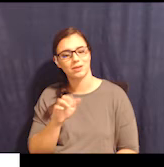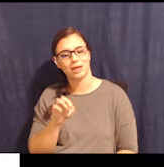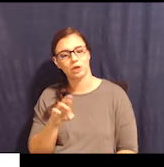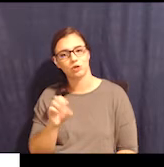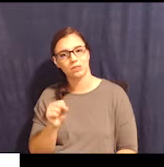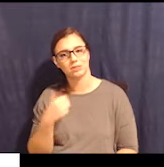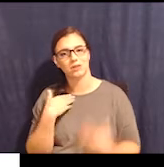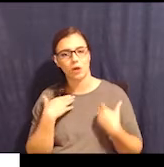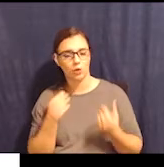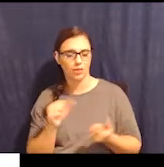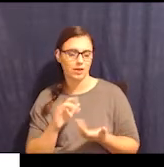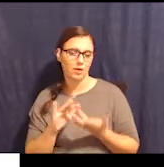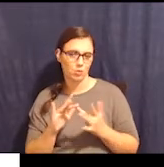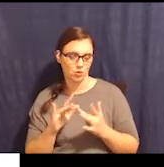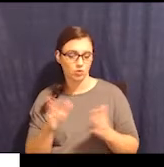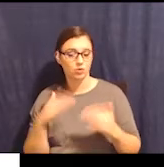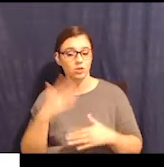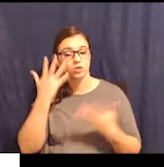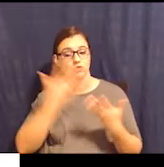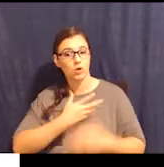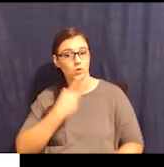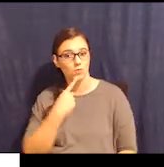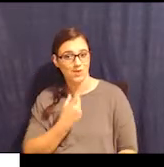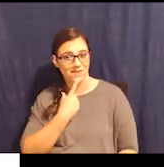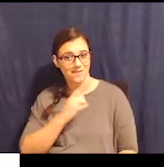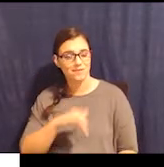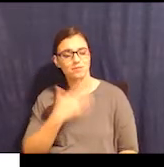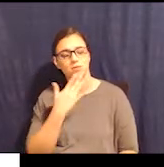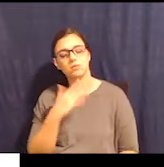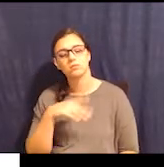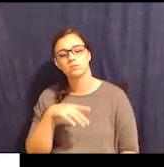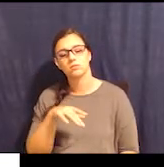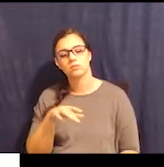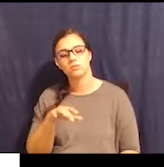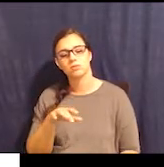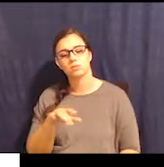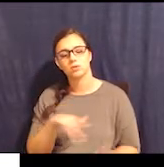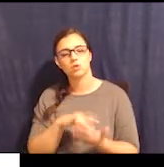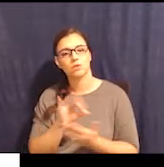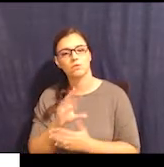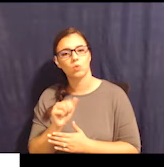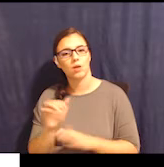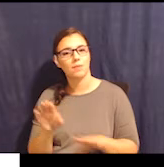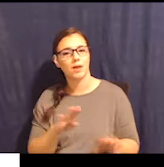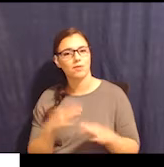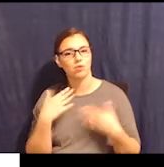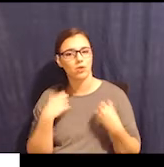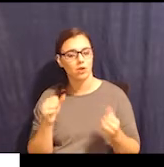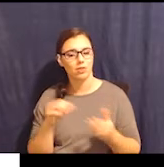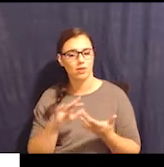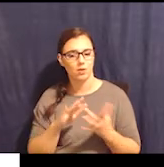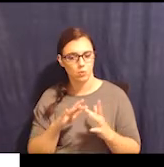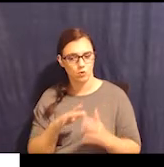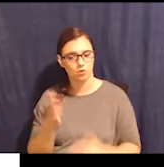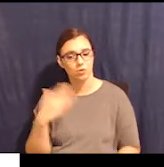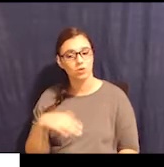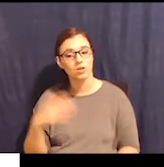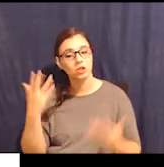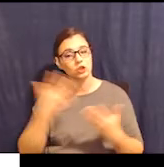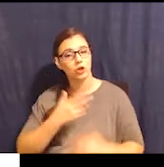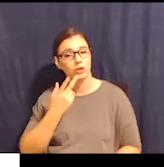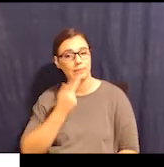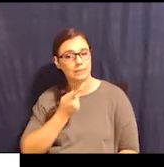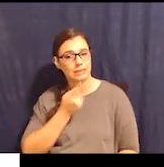represents Central Florida Behavioral Health Network. The darker pink color represents Southeast